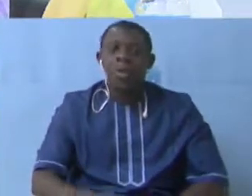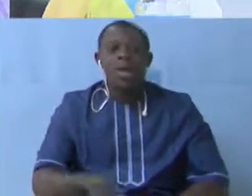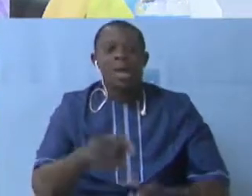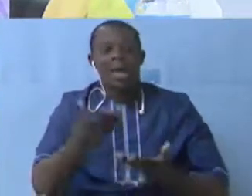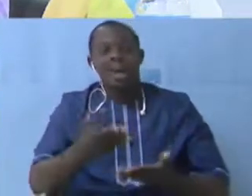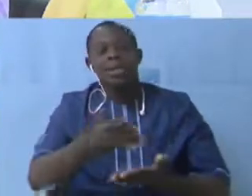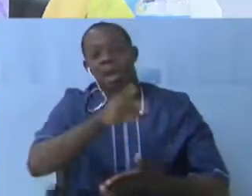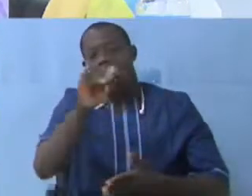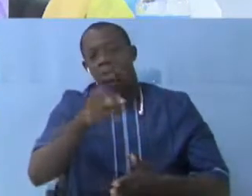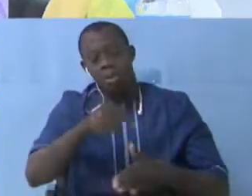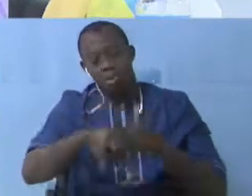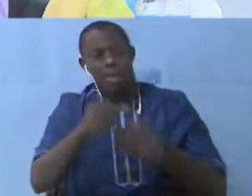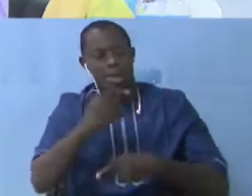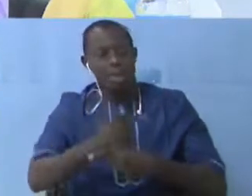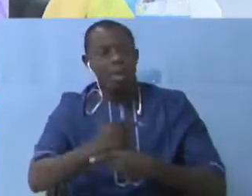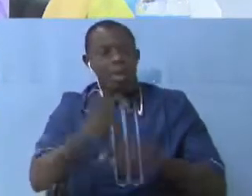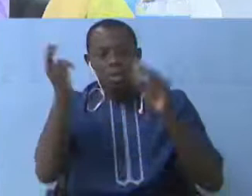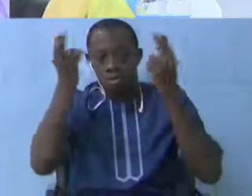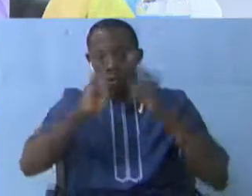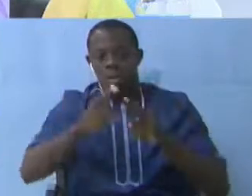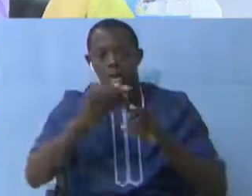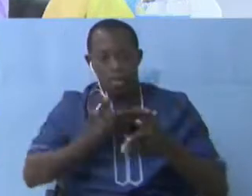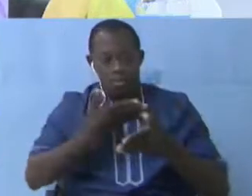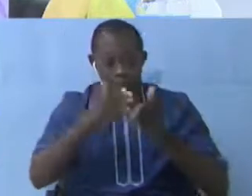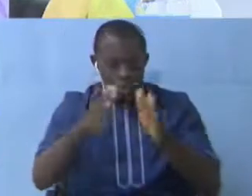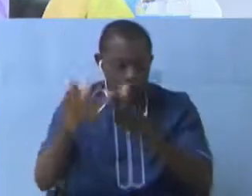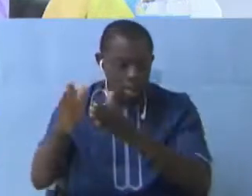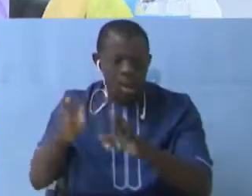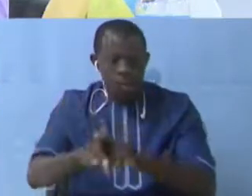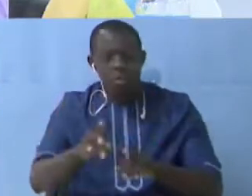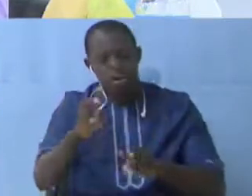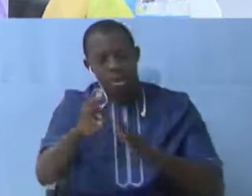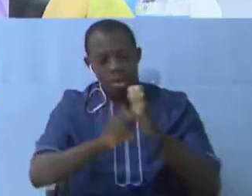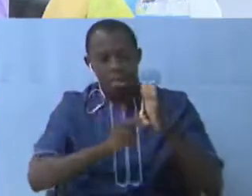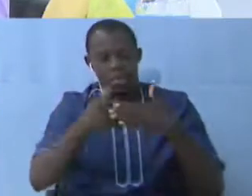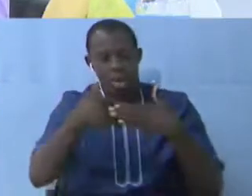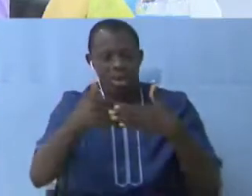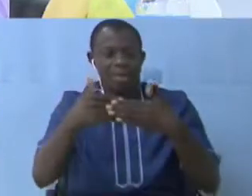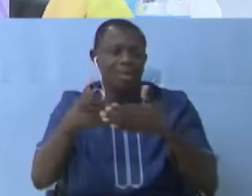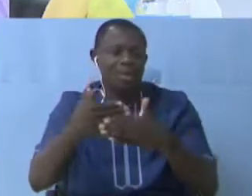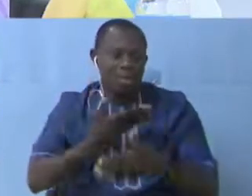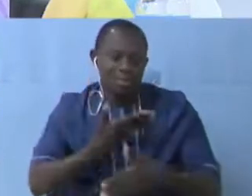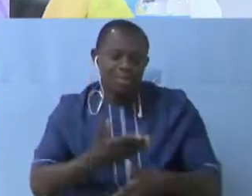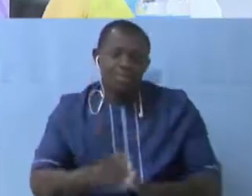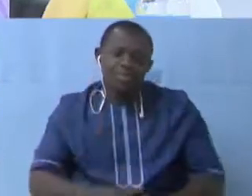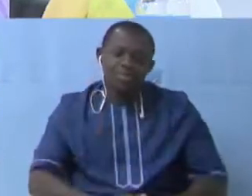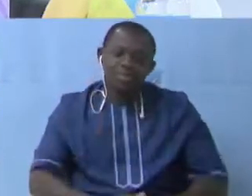Tey tamit nag dañ xëtt nag li nga xam ne nii mooy taxawaay jàmm fii ci réew mi ci kaw loolu ci lañ jël ay jéego.